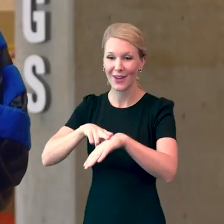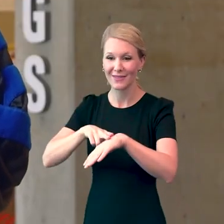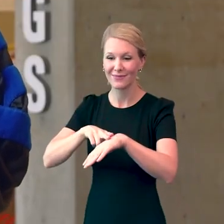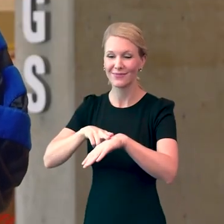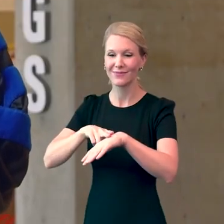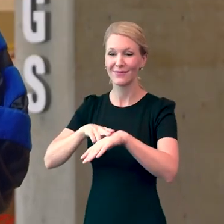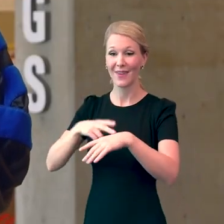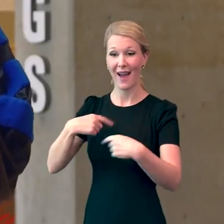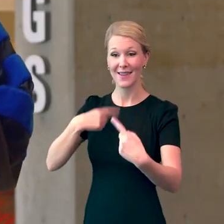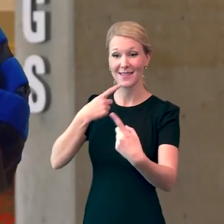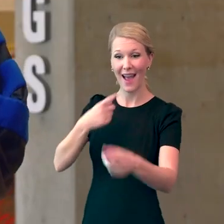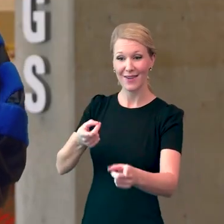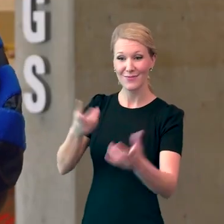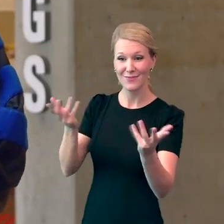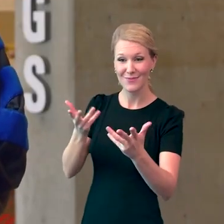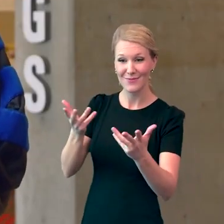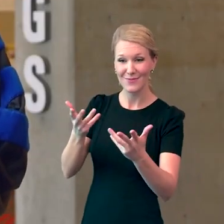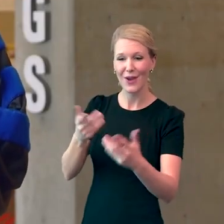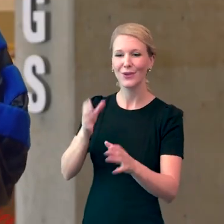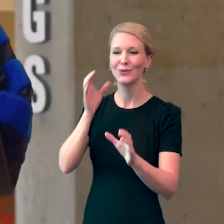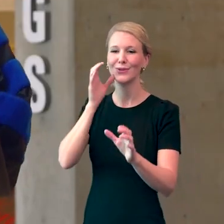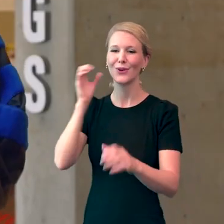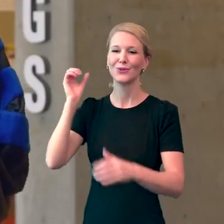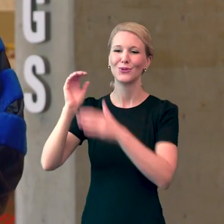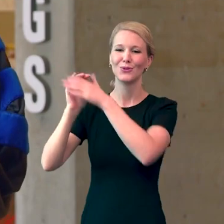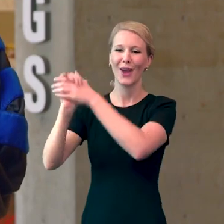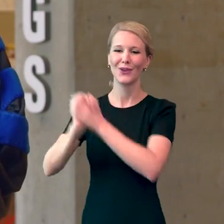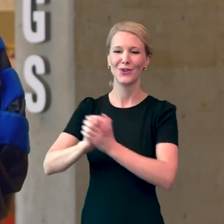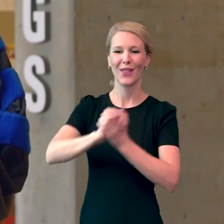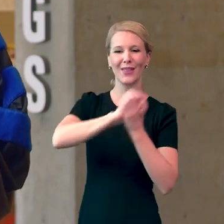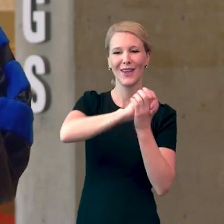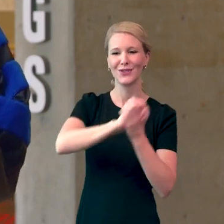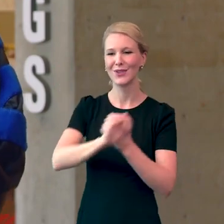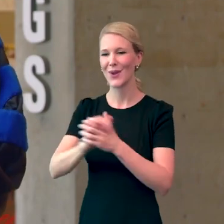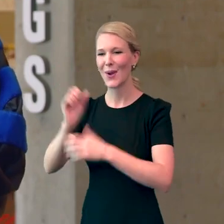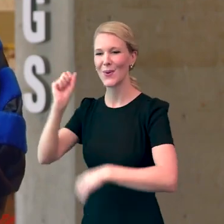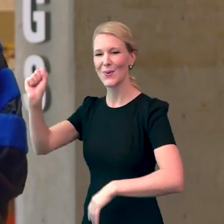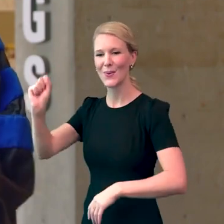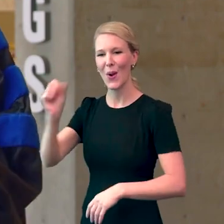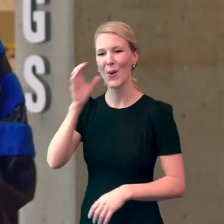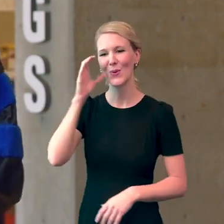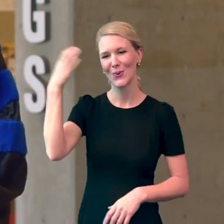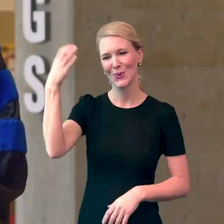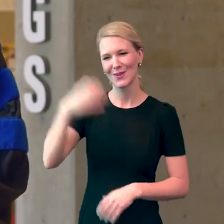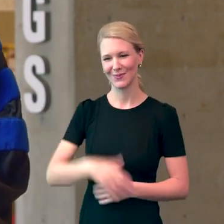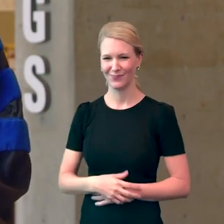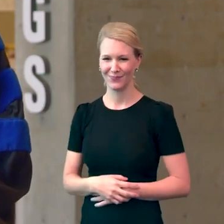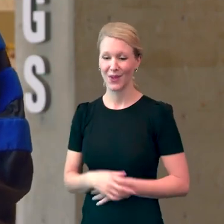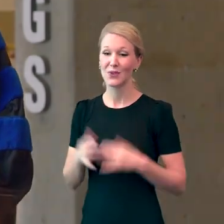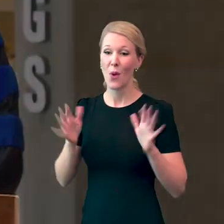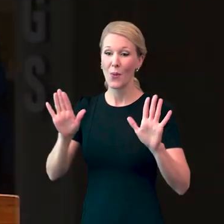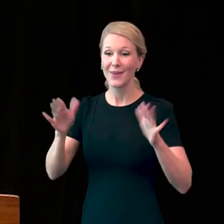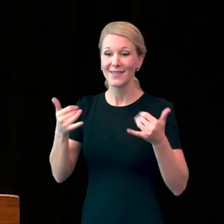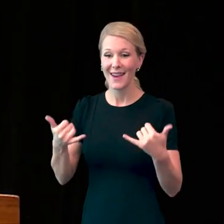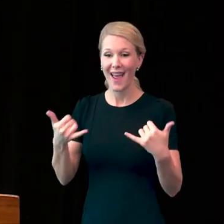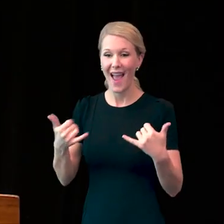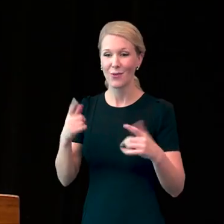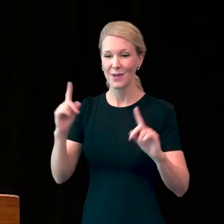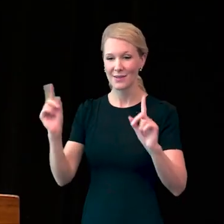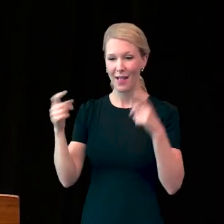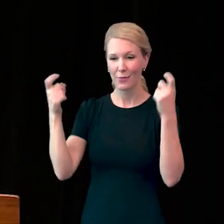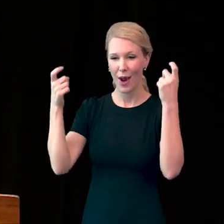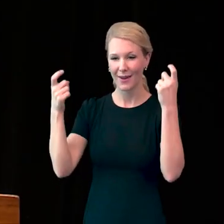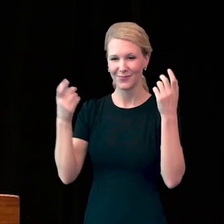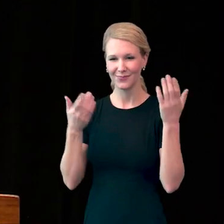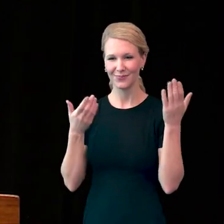Coug Nation, I'm just going to say to you, congratulations and go Cougs! Today,